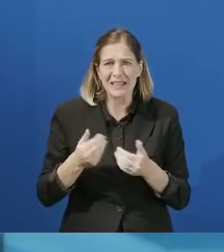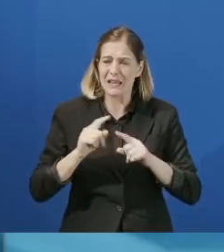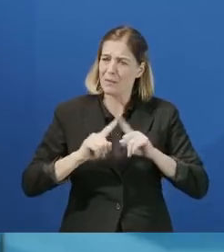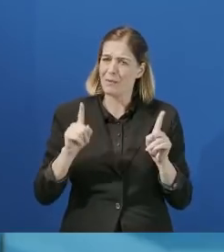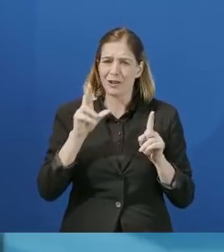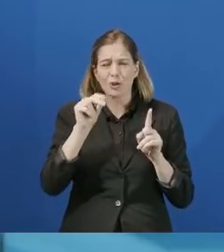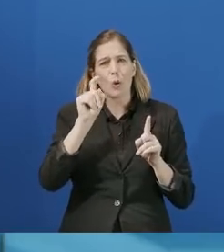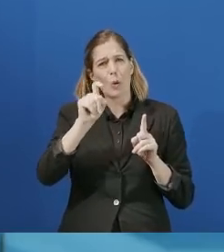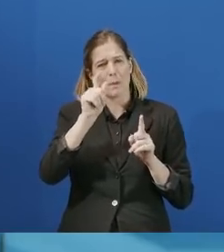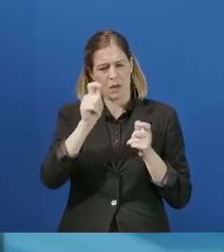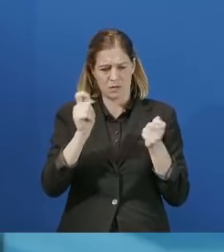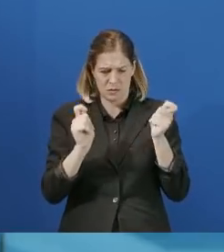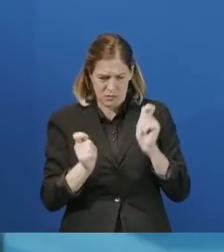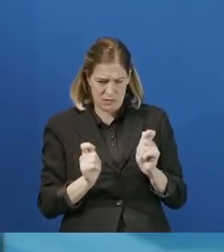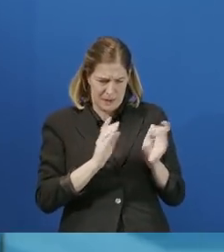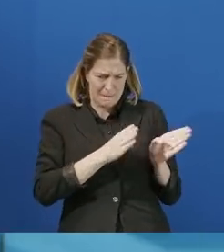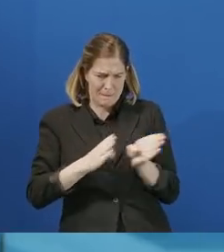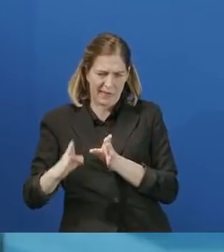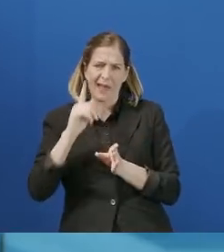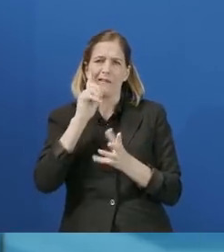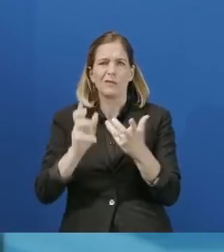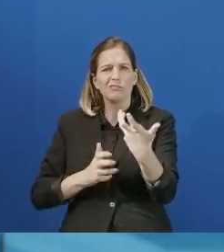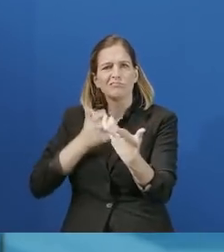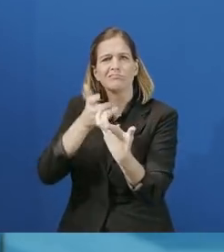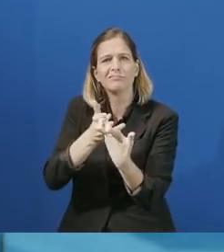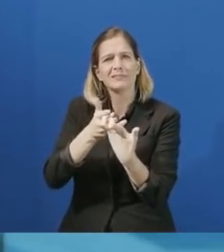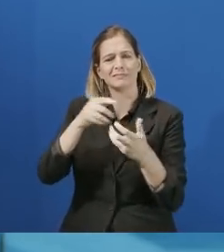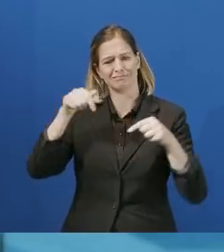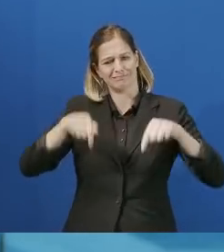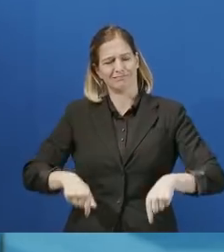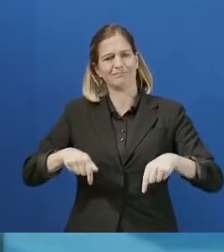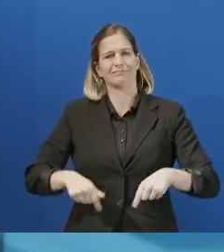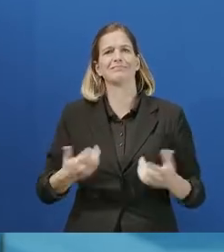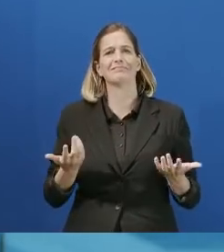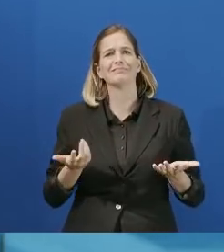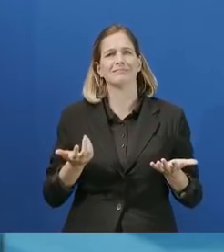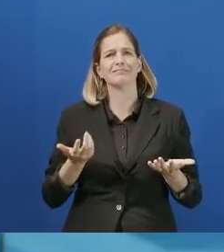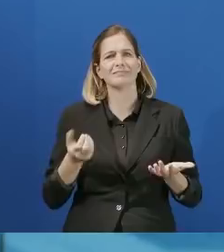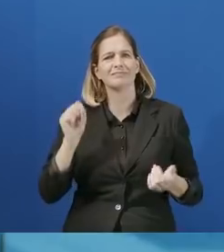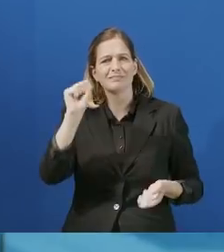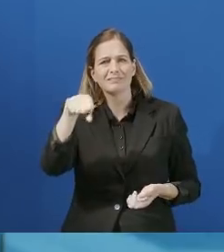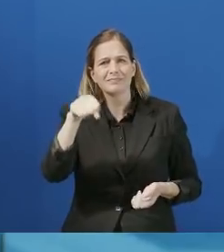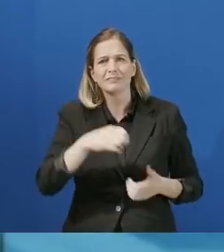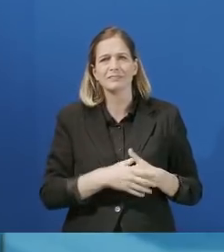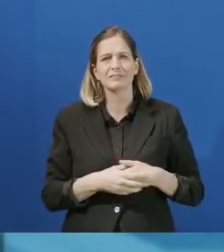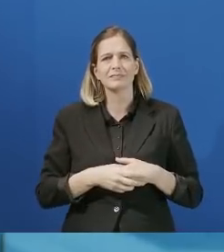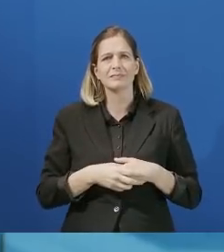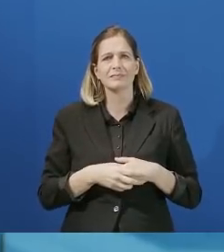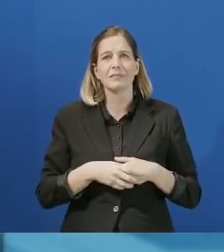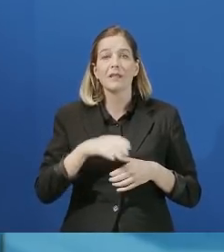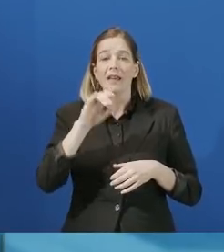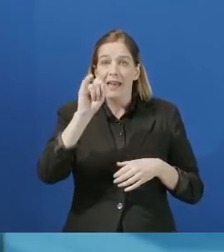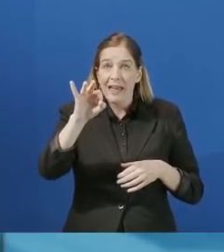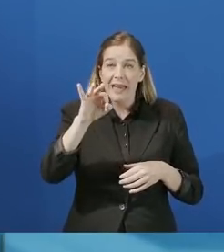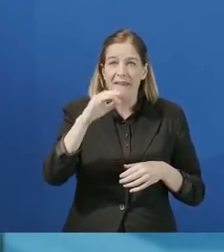There would be less confusion. But if there were evidence that we could differentiate from that, we